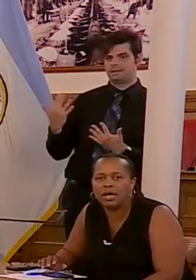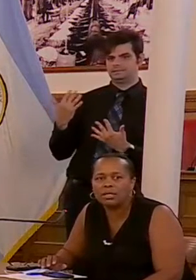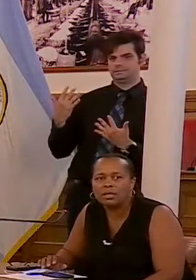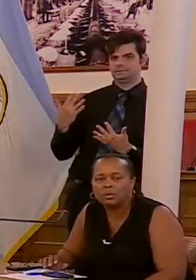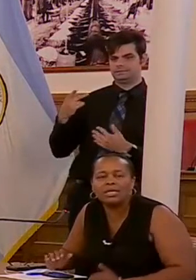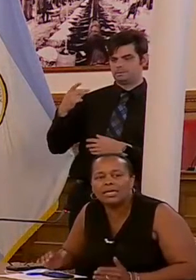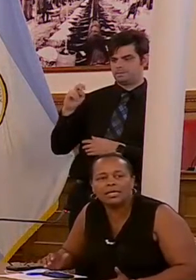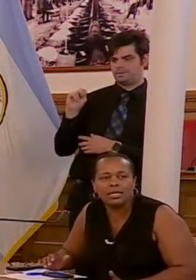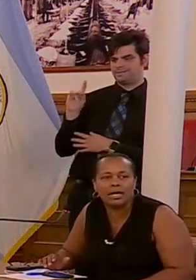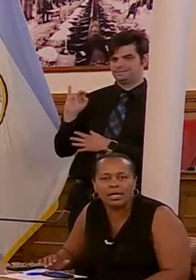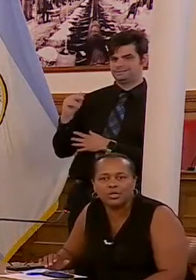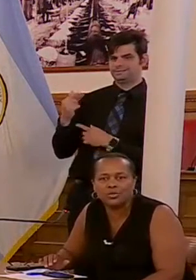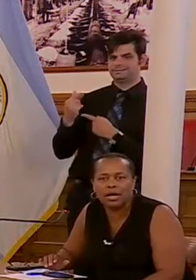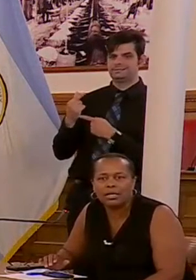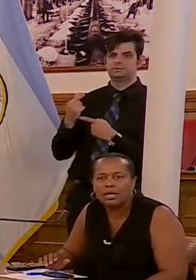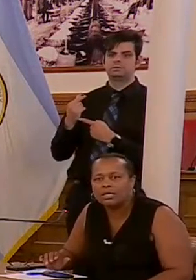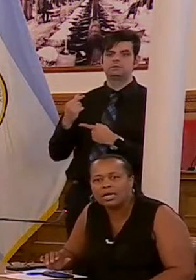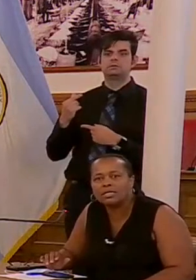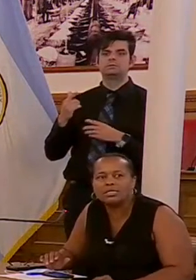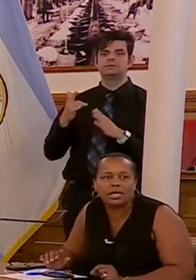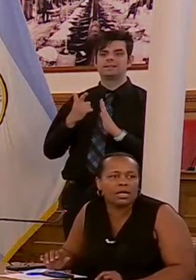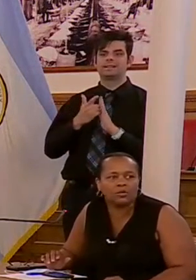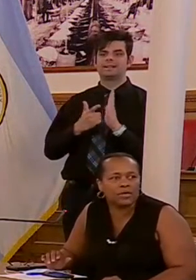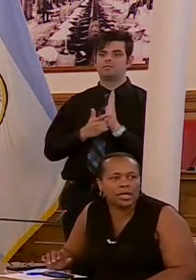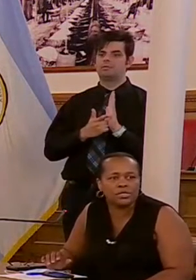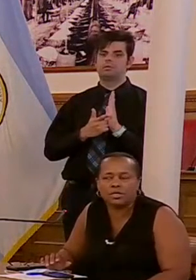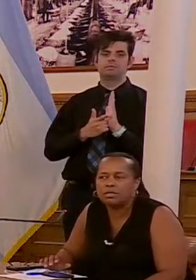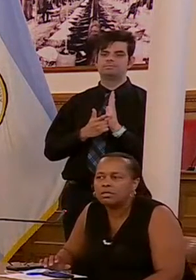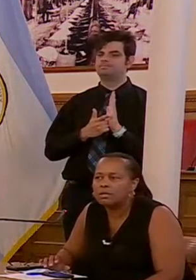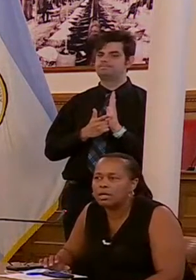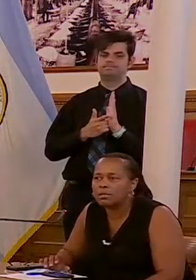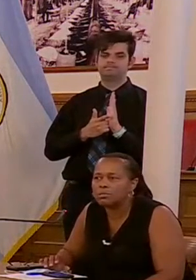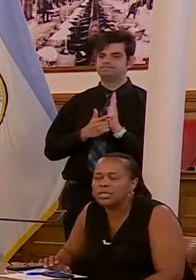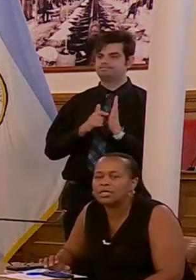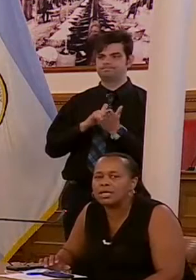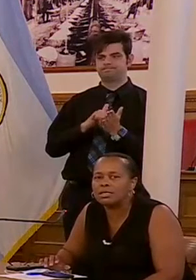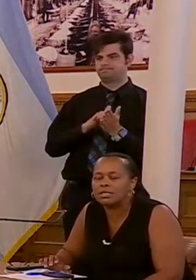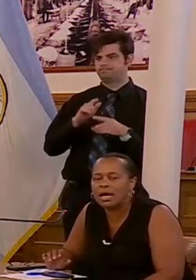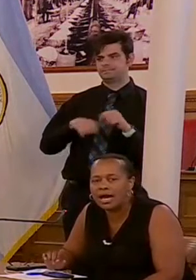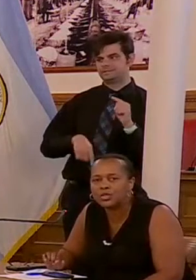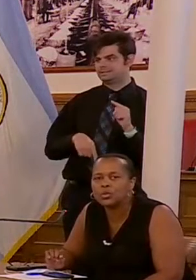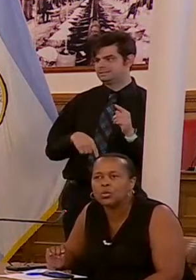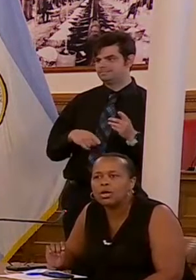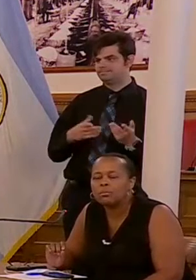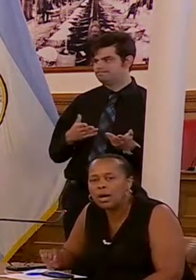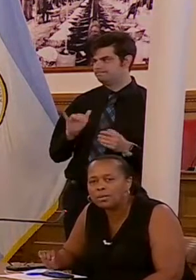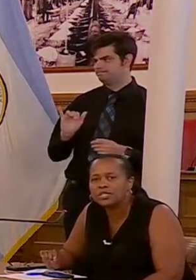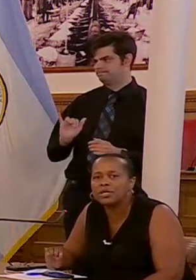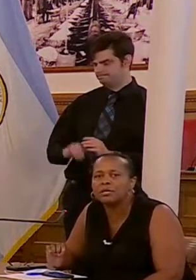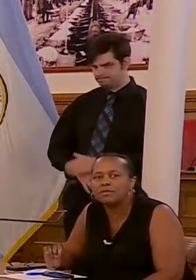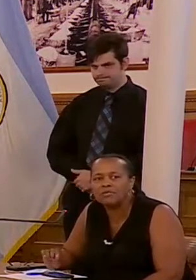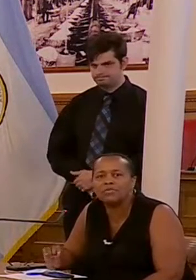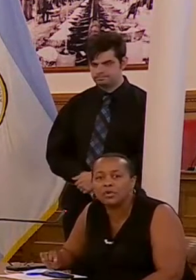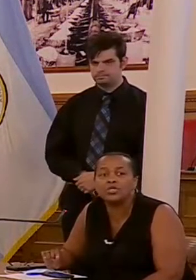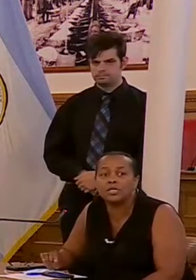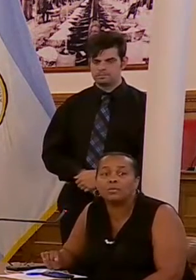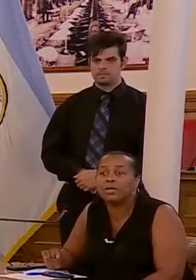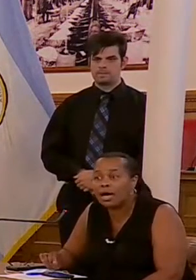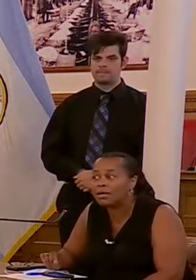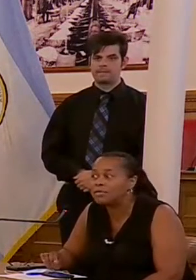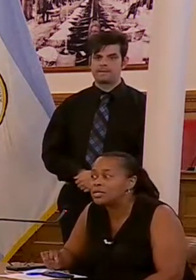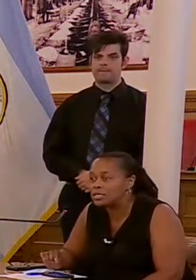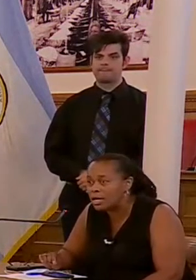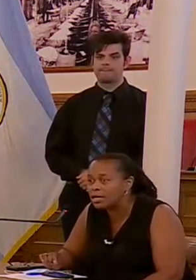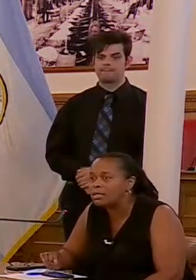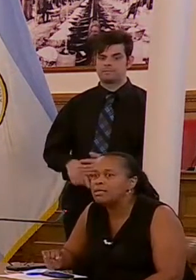components of that. We legally can't do that. That is the clarification. But the actual publishing of every version that